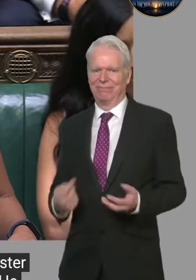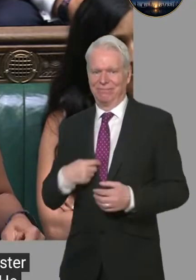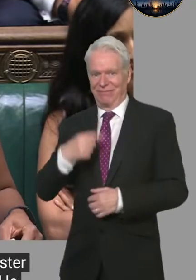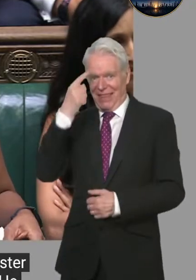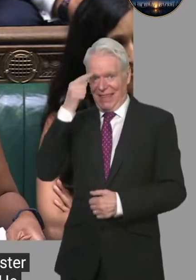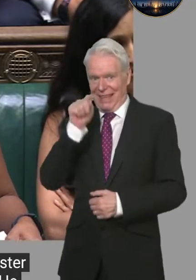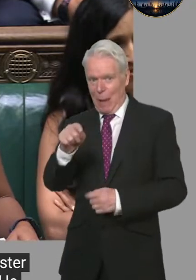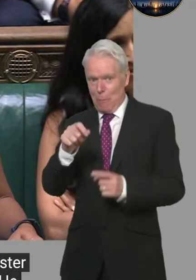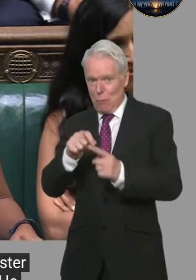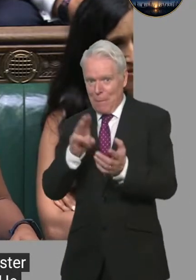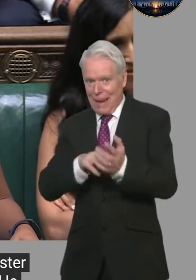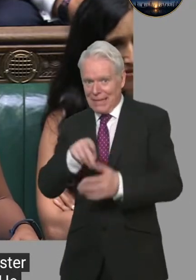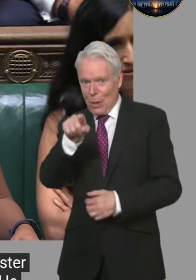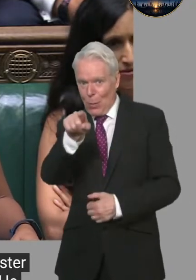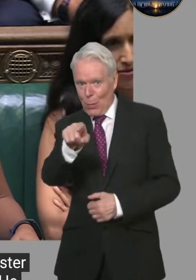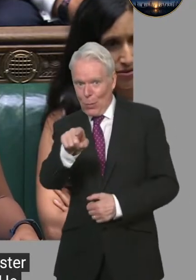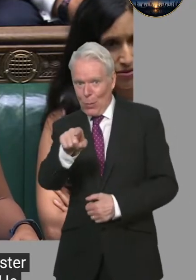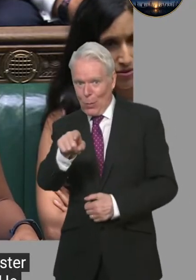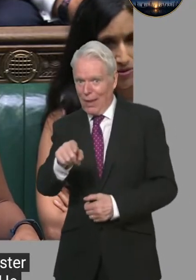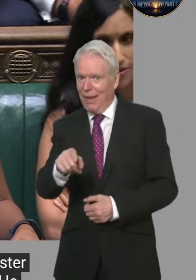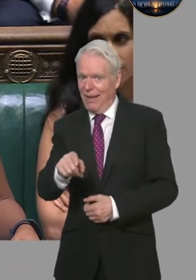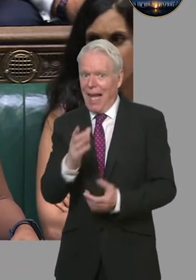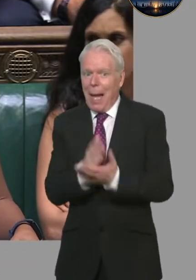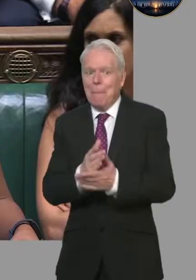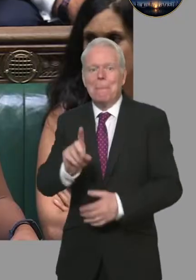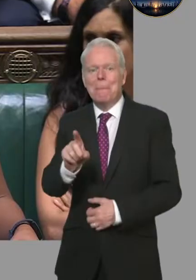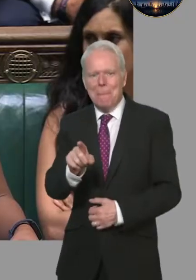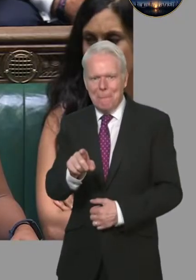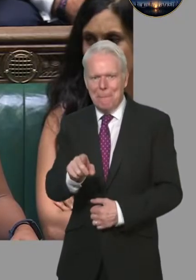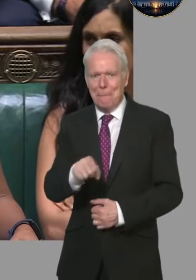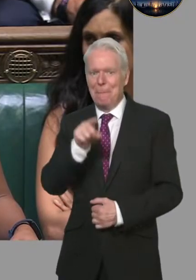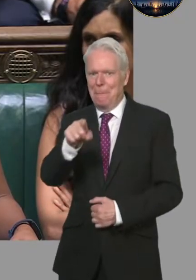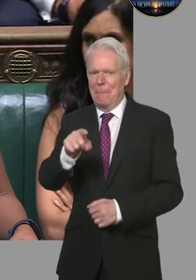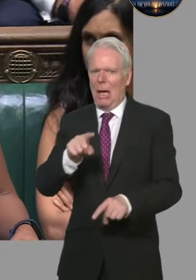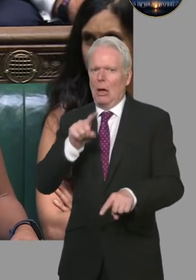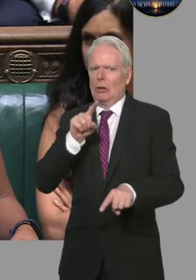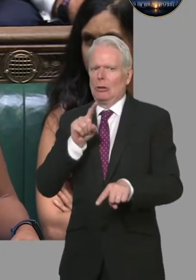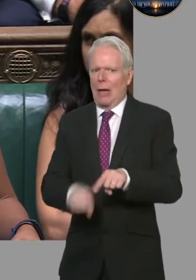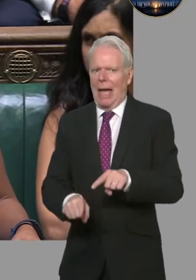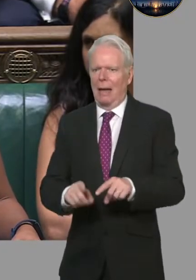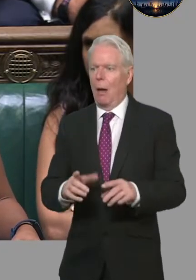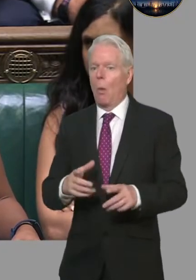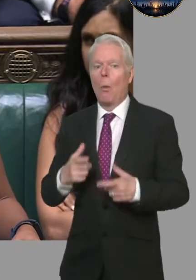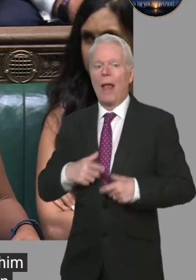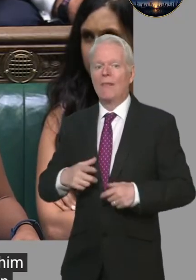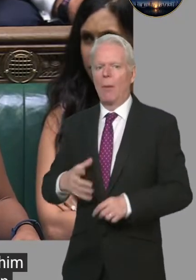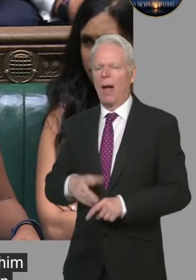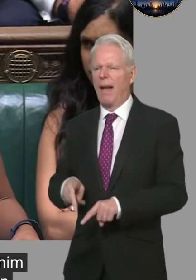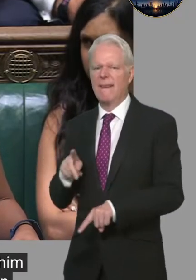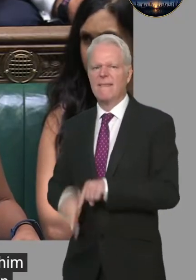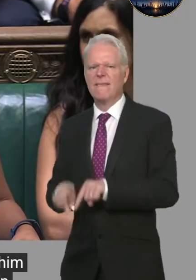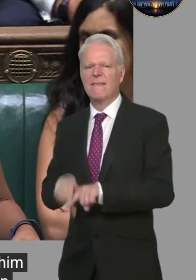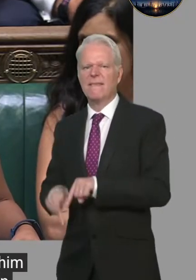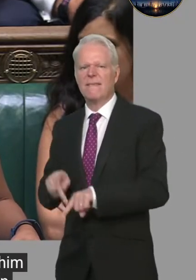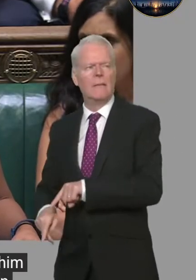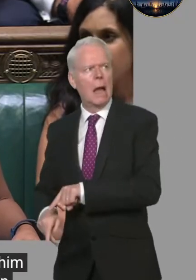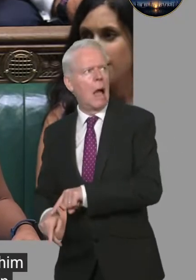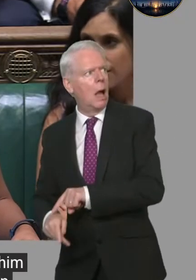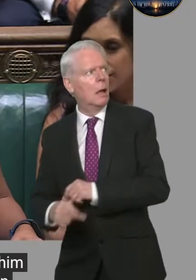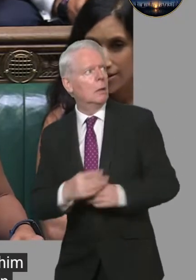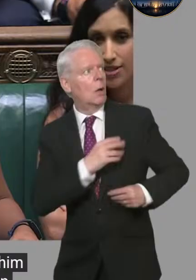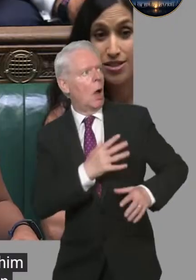behind him. In the words of the Welfare Secretary, his MPs only want to know who they can tax to fund